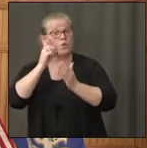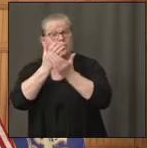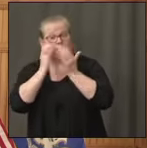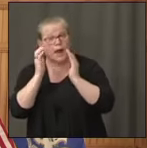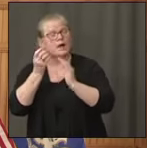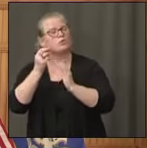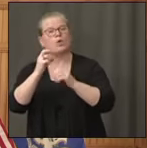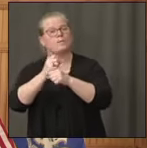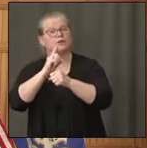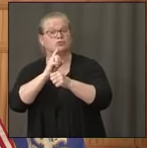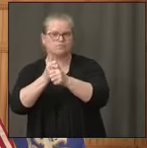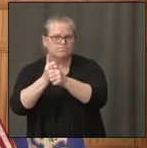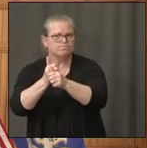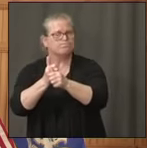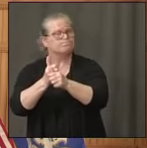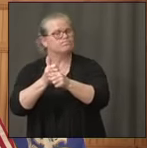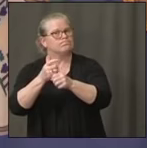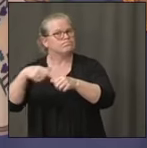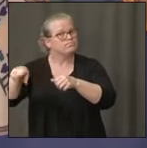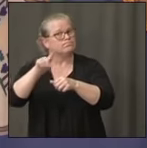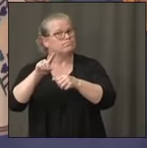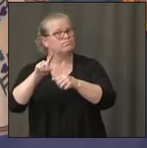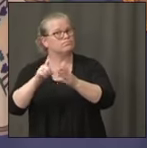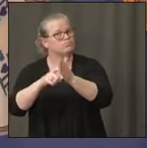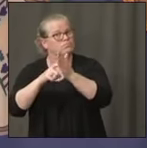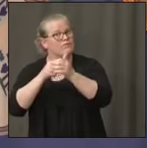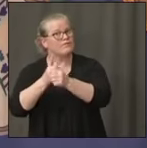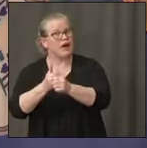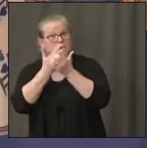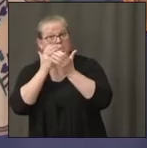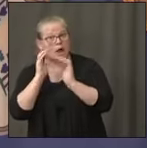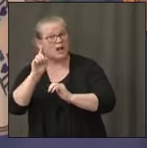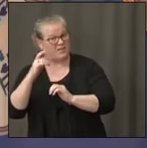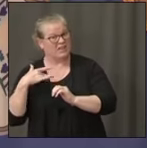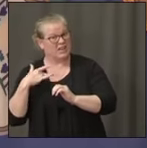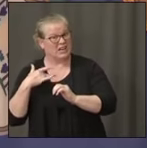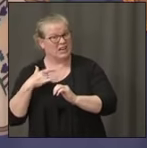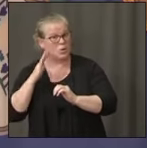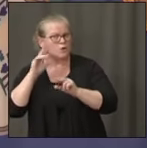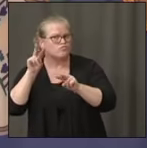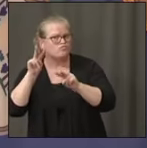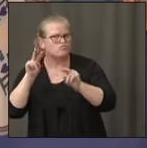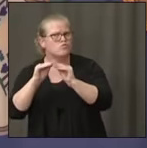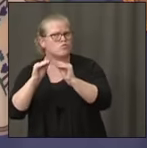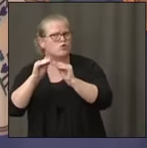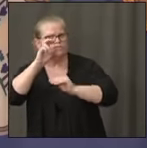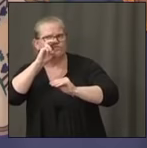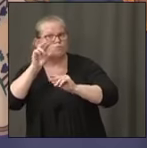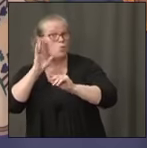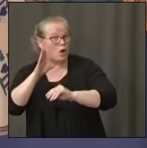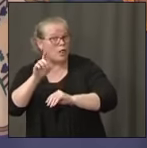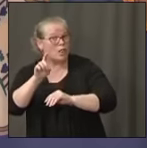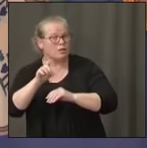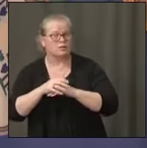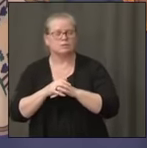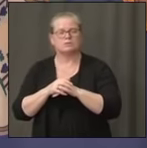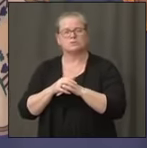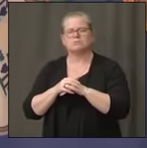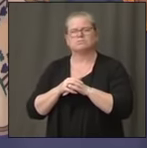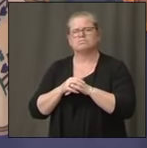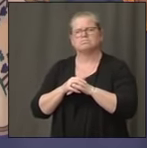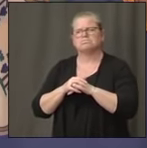enforcement regarding mask wearing? I don't think so. What I've noticed, especially talking to my